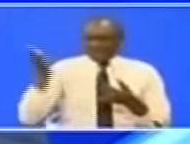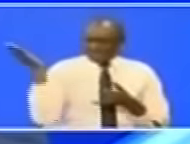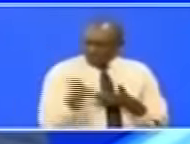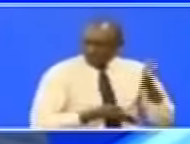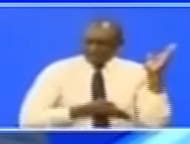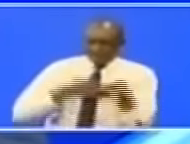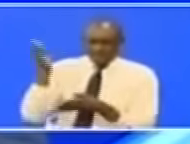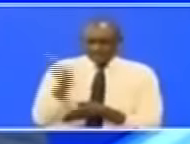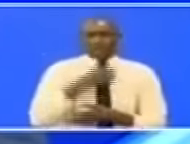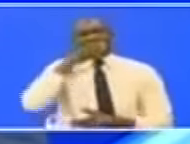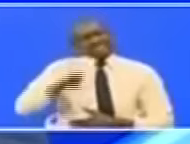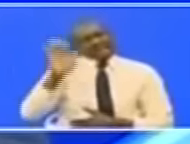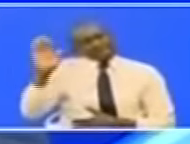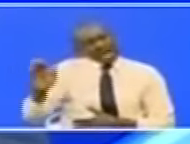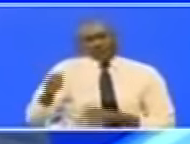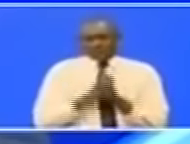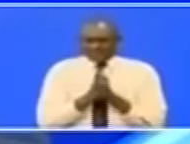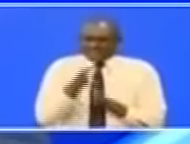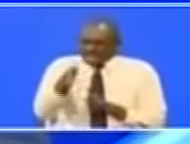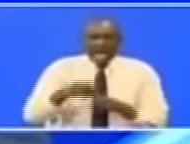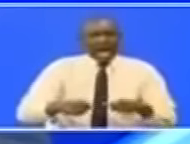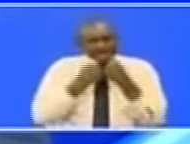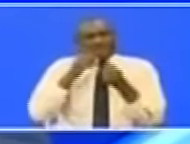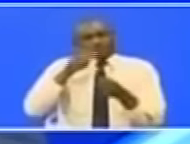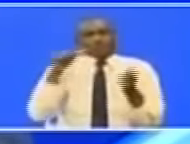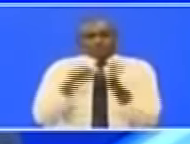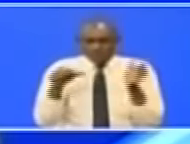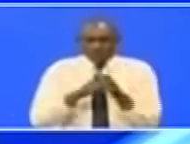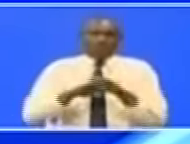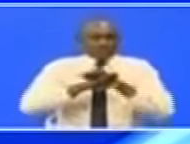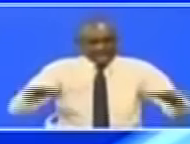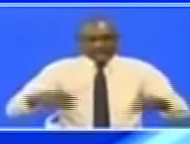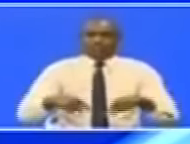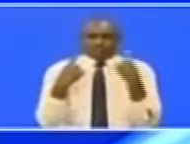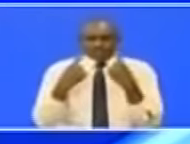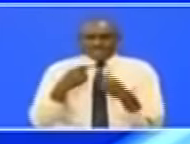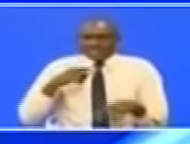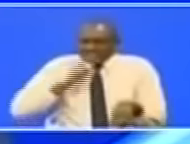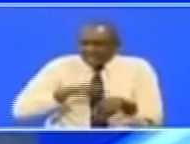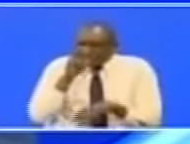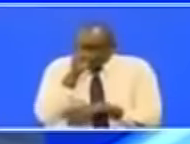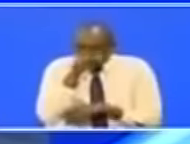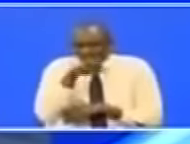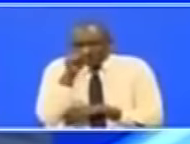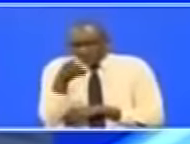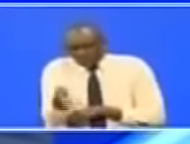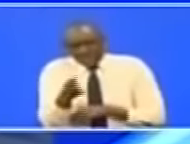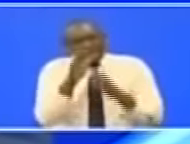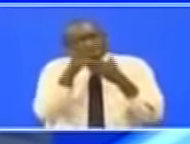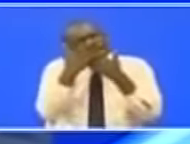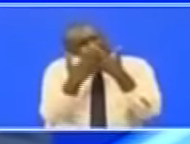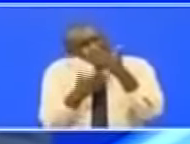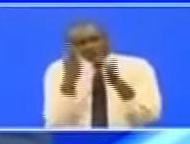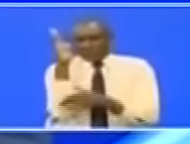by their son and grandson in a dispute over land. The two suspects were cornered by the Embu police with the blood-soaked machetes